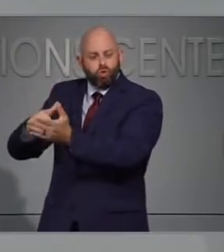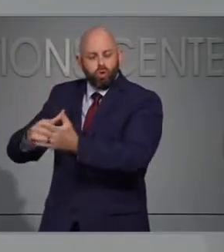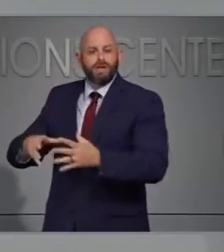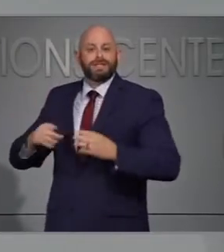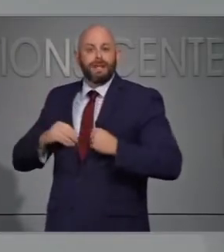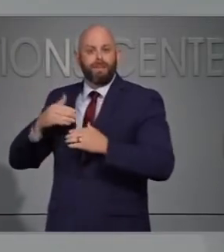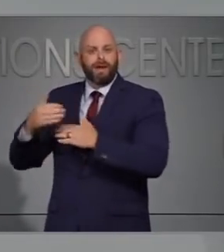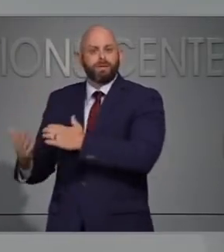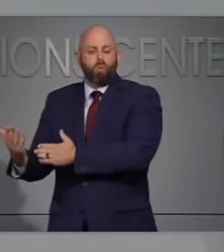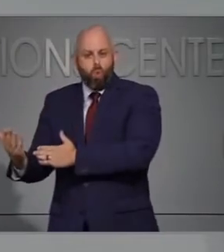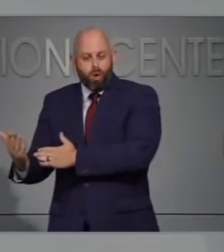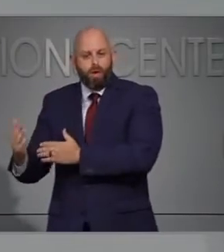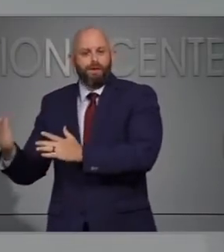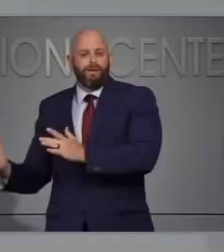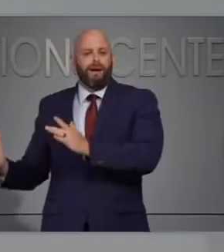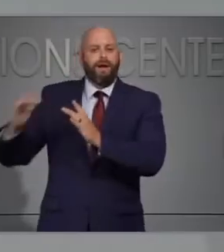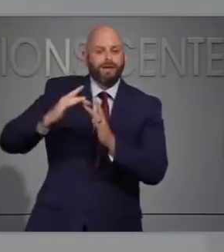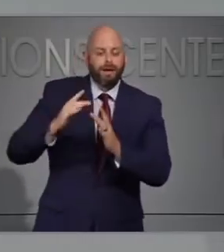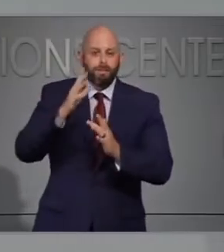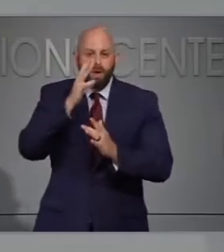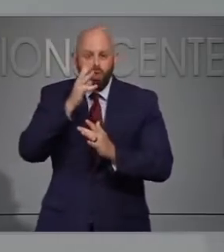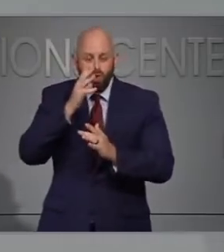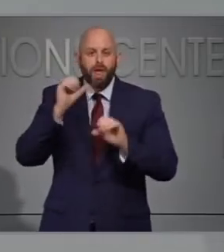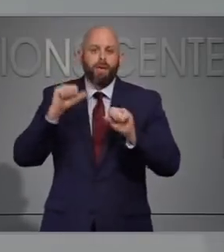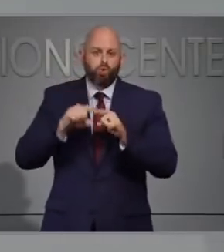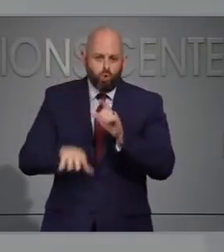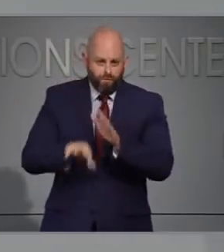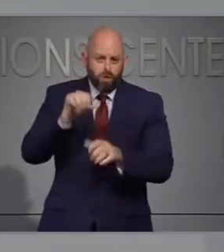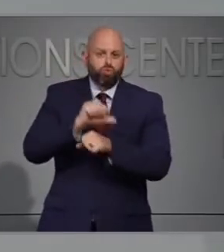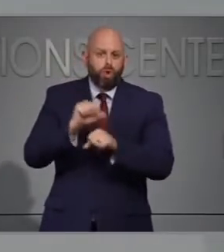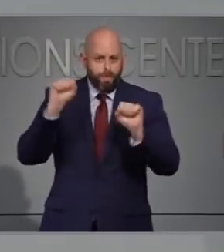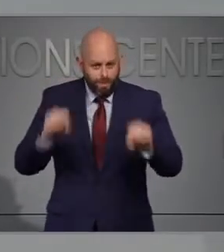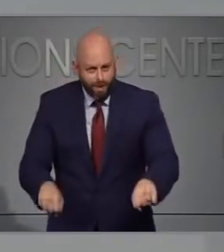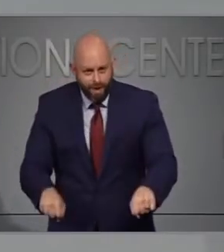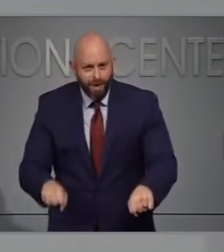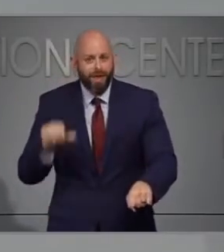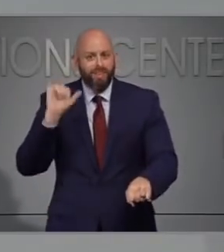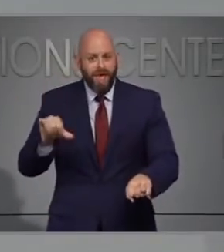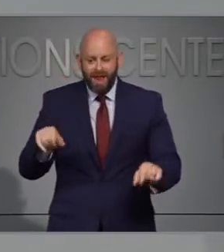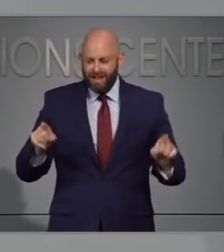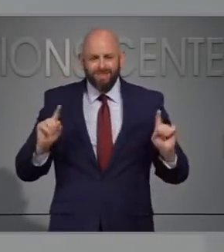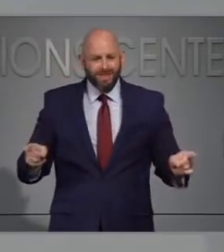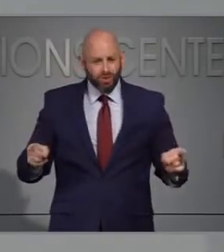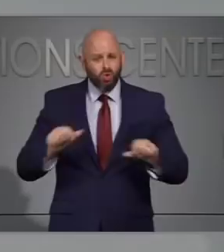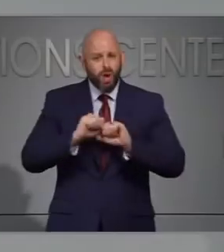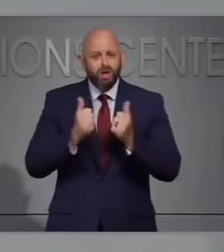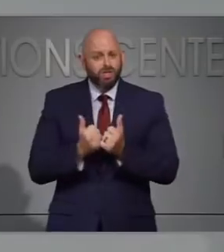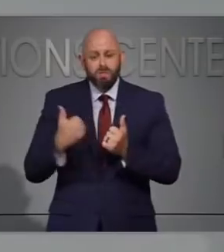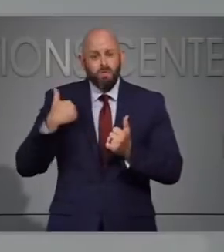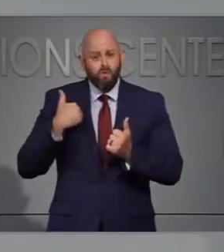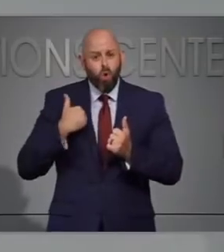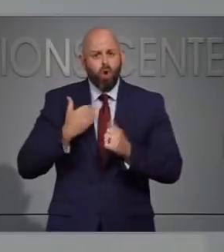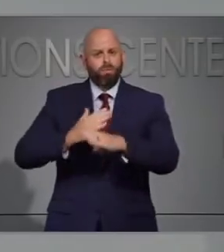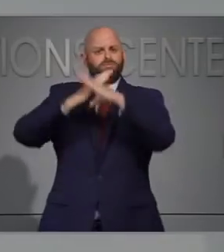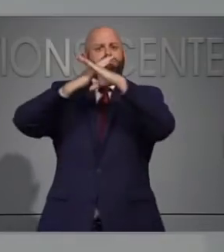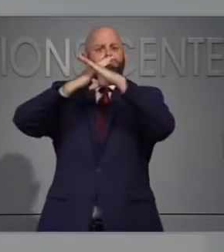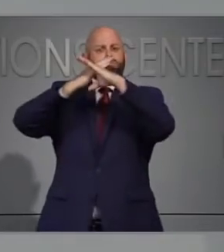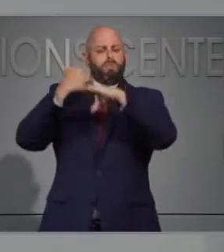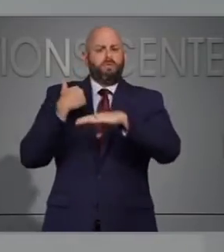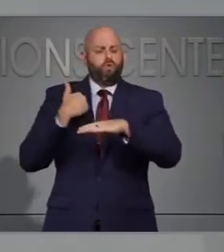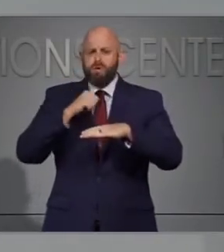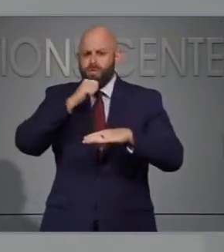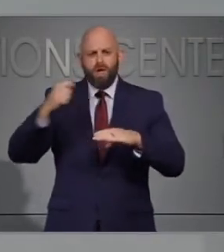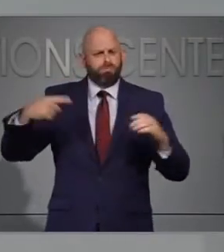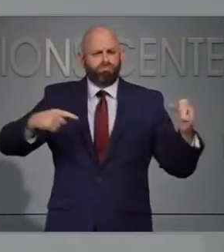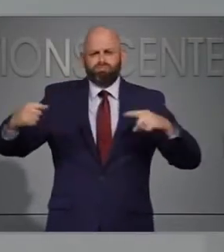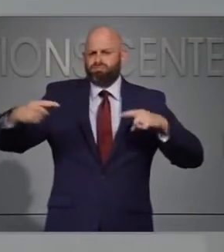morning, where the mother was able to get assistance with employment. These two agencies that would not traditionally refer to each other